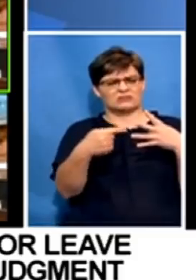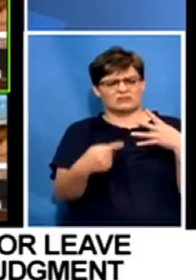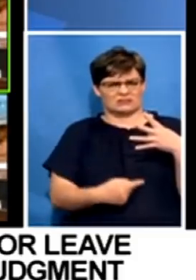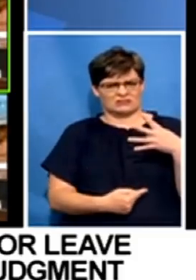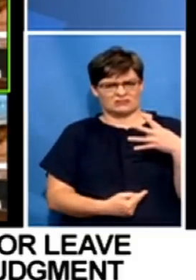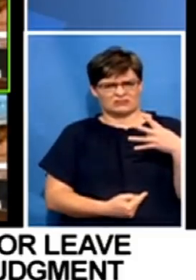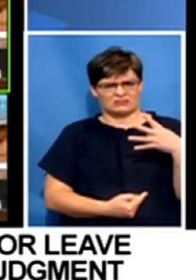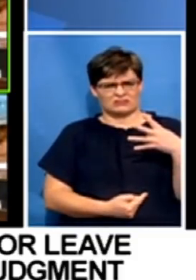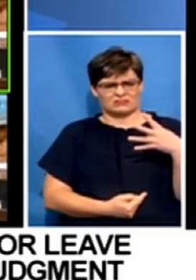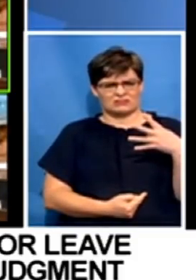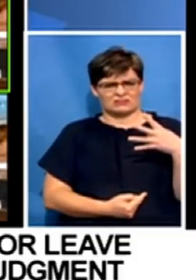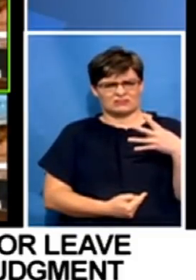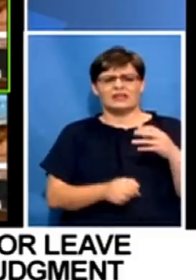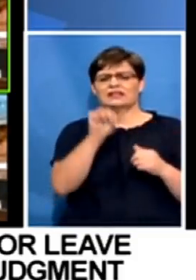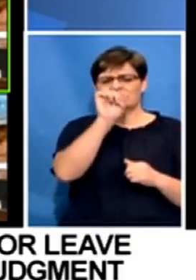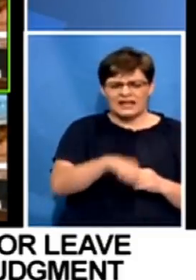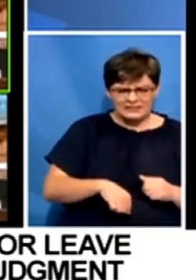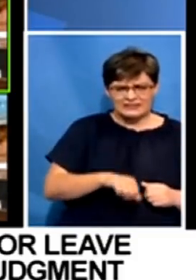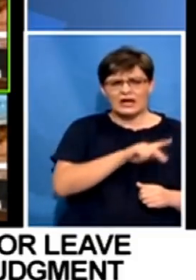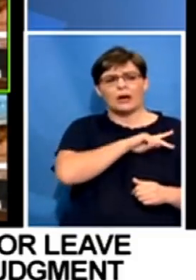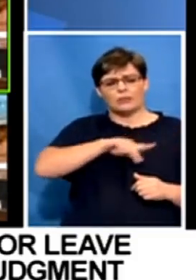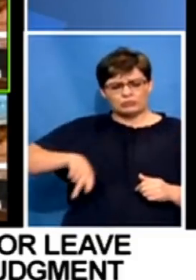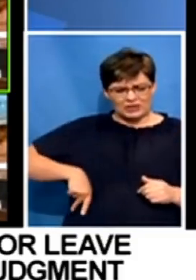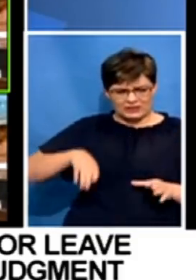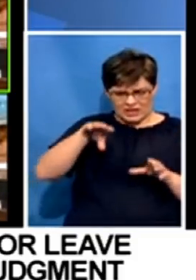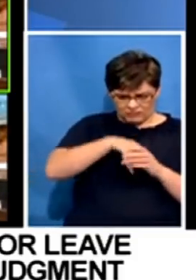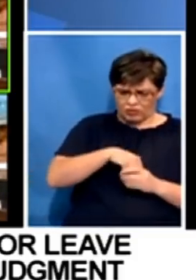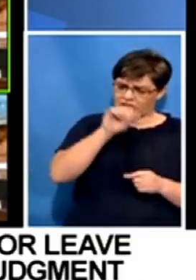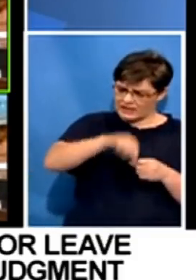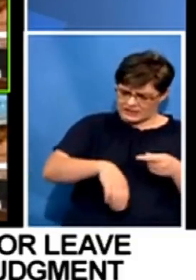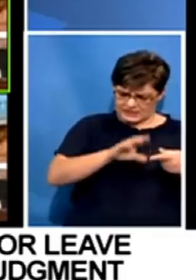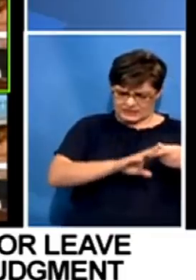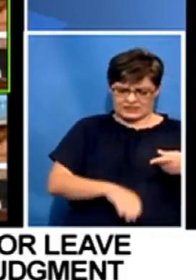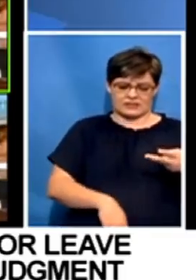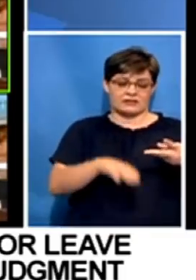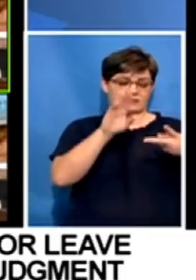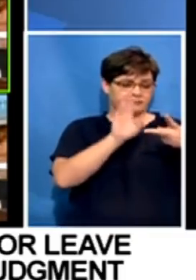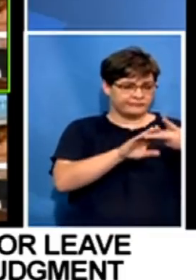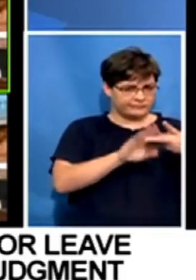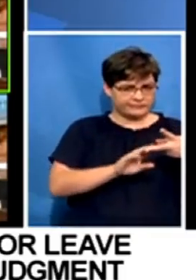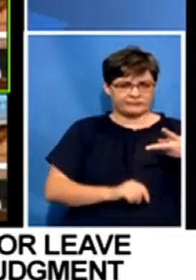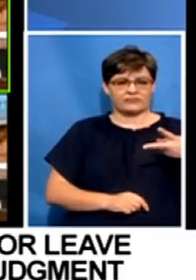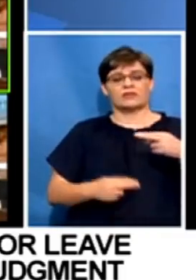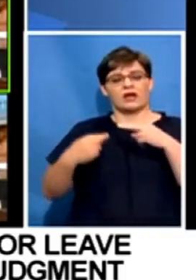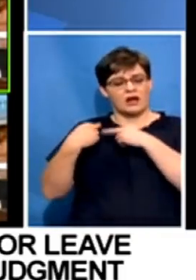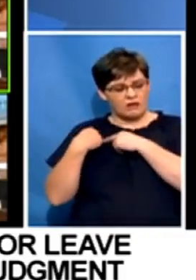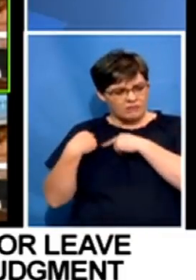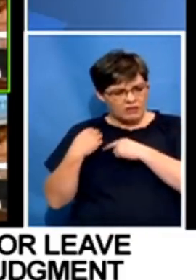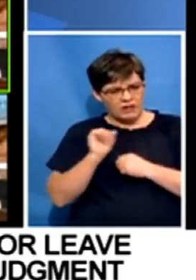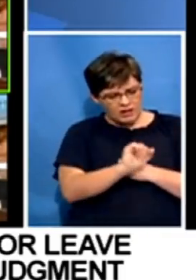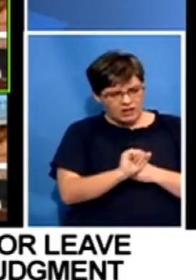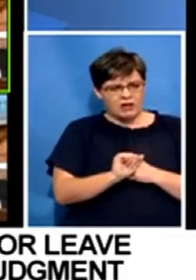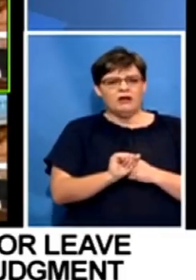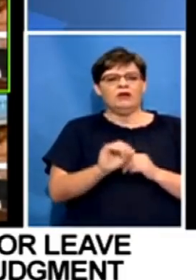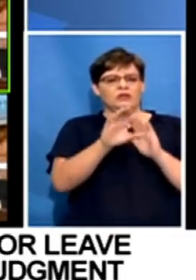who's involved on the one hand, it is obligations that are imposed by the Constitution on him,